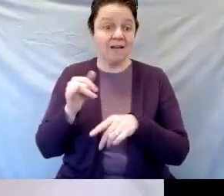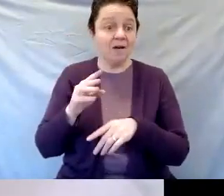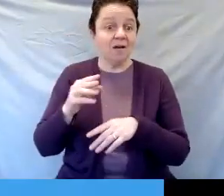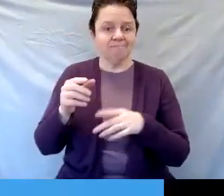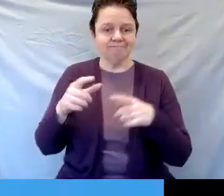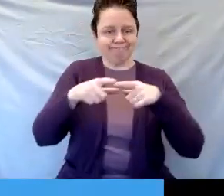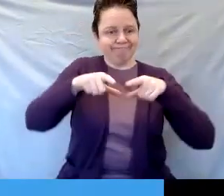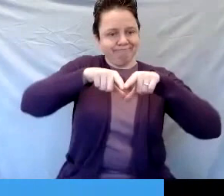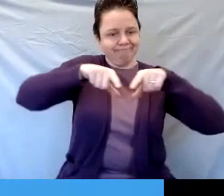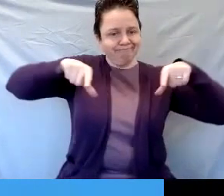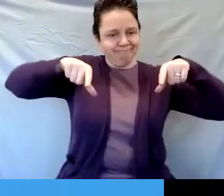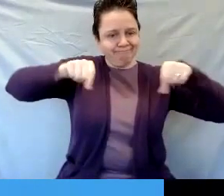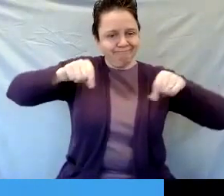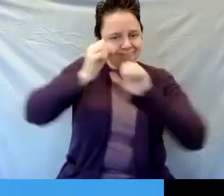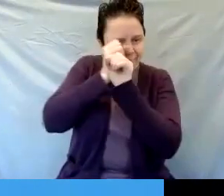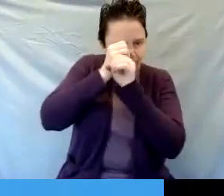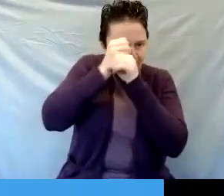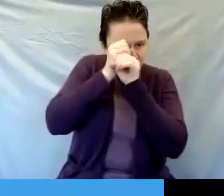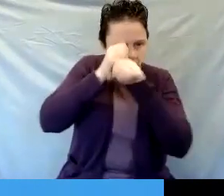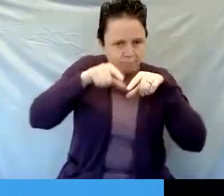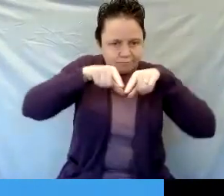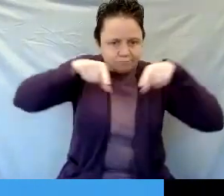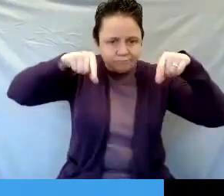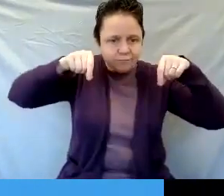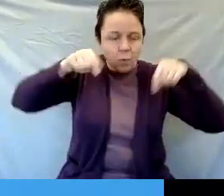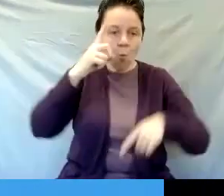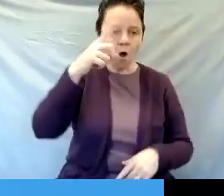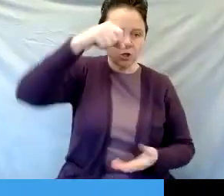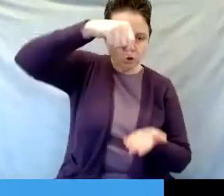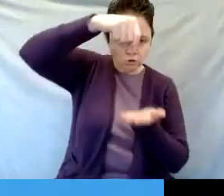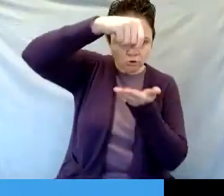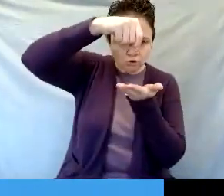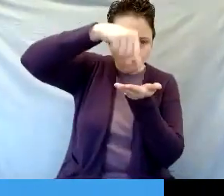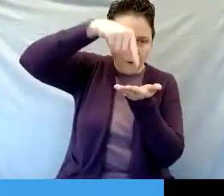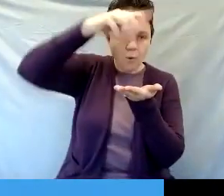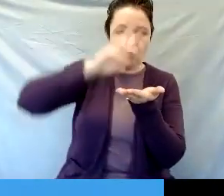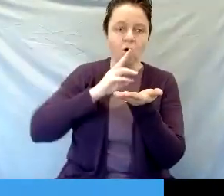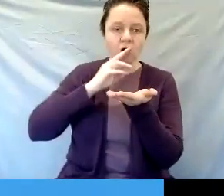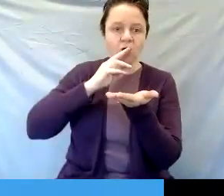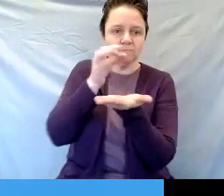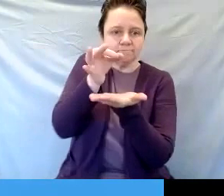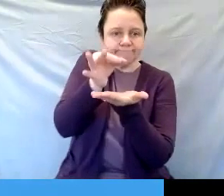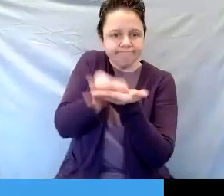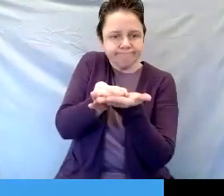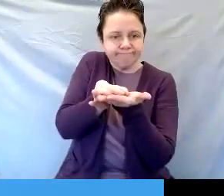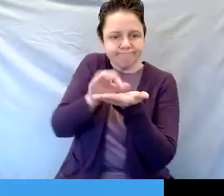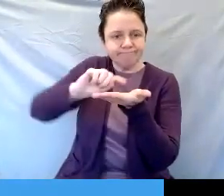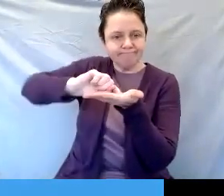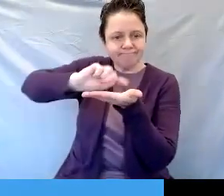place your slide is here, it's flat, and you place a drop of water on it, and then you will hold your slide